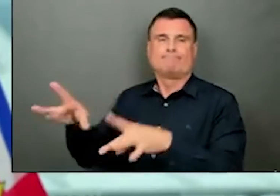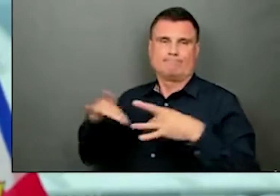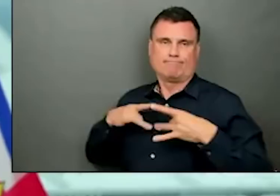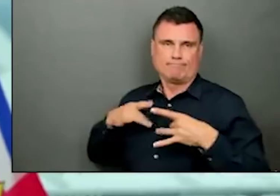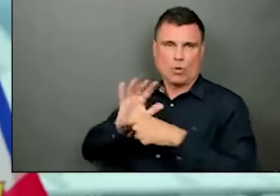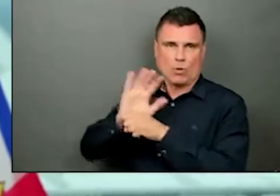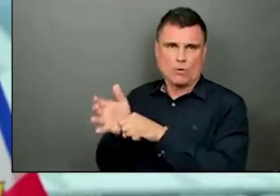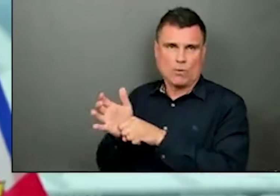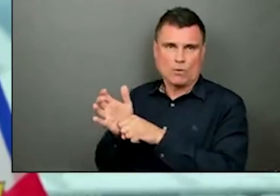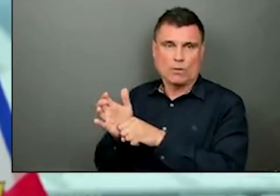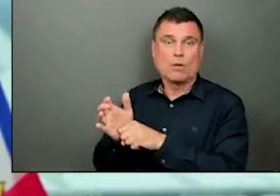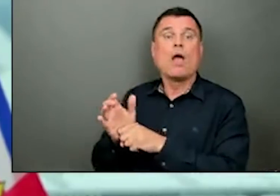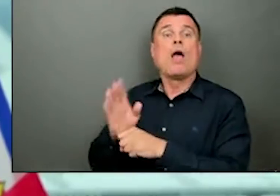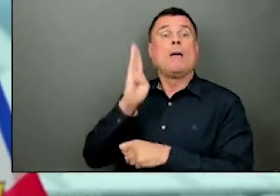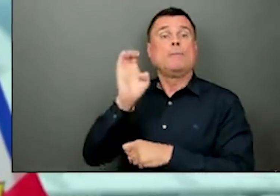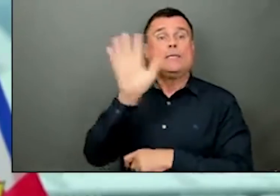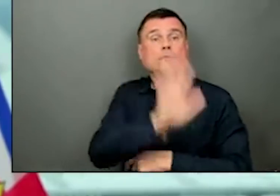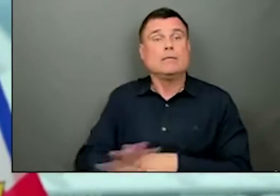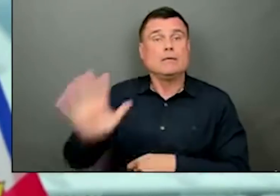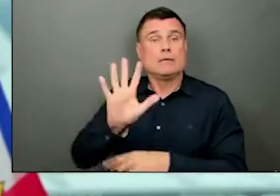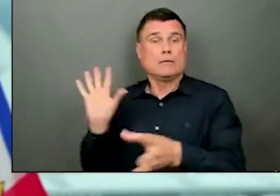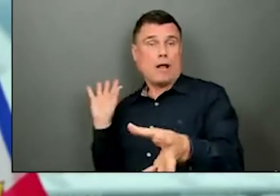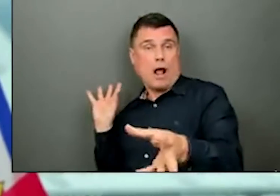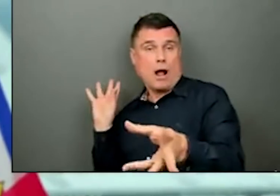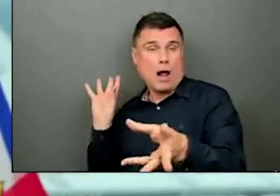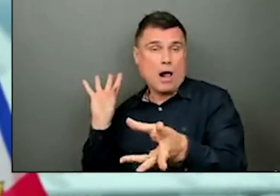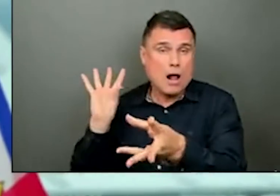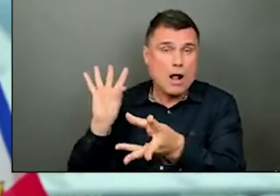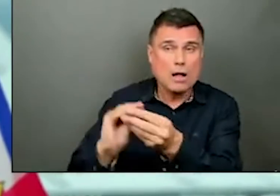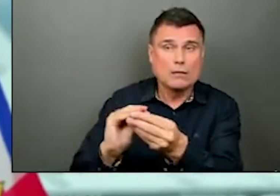weekend, bringing our total in British Columbia to